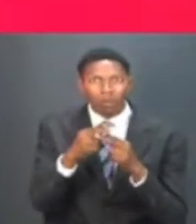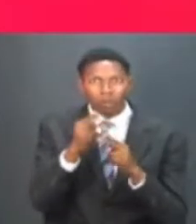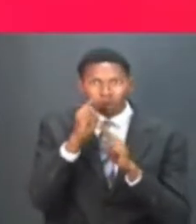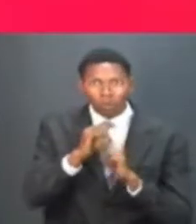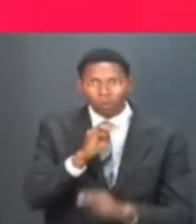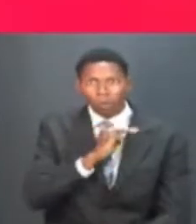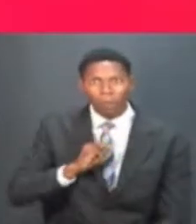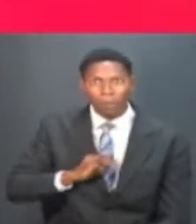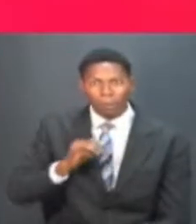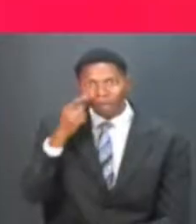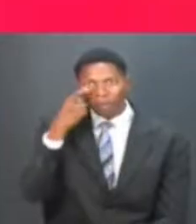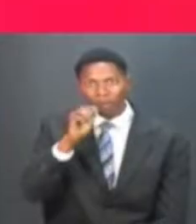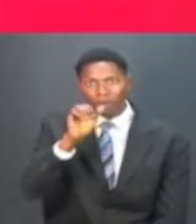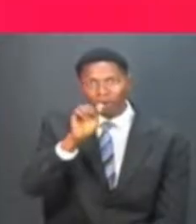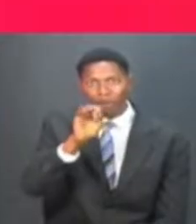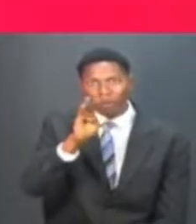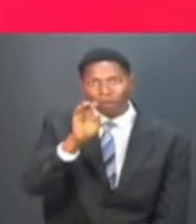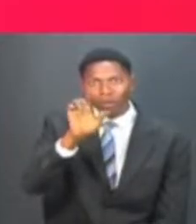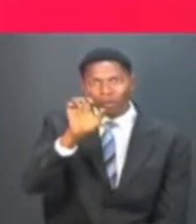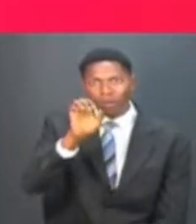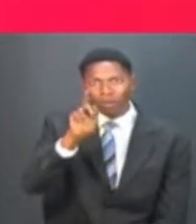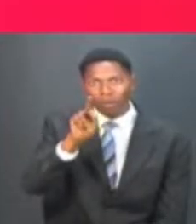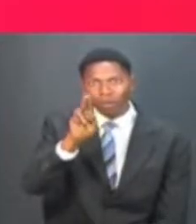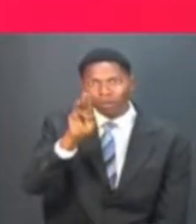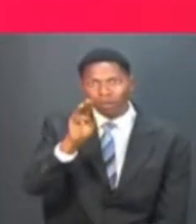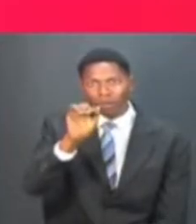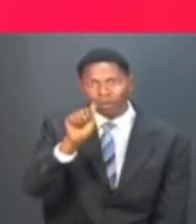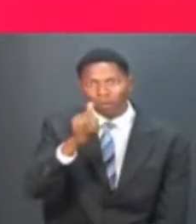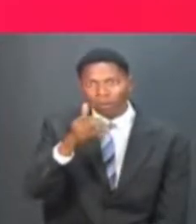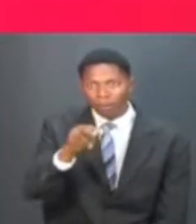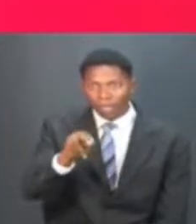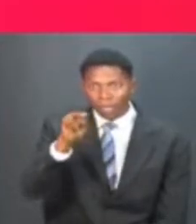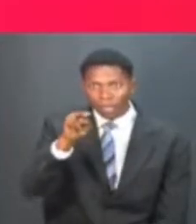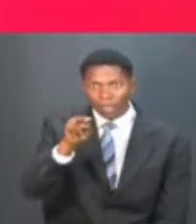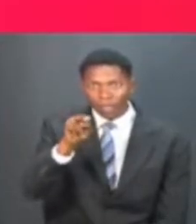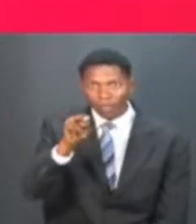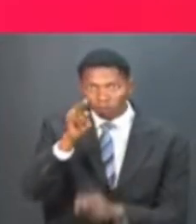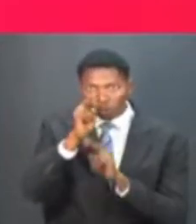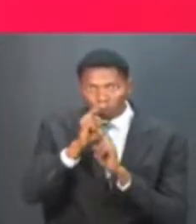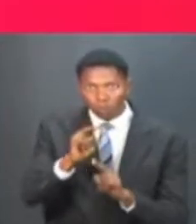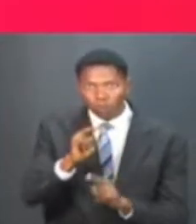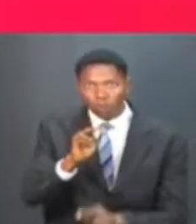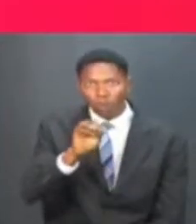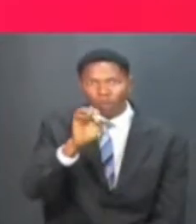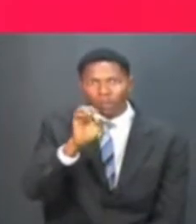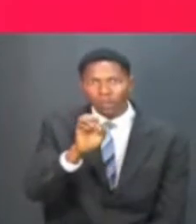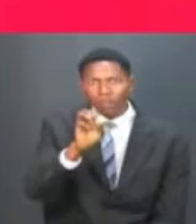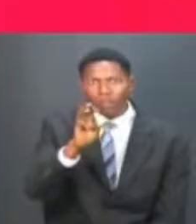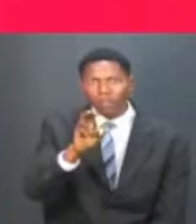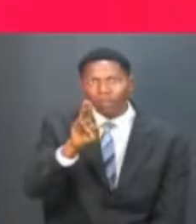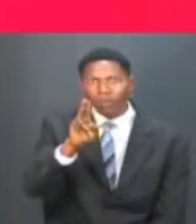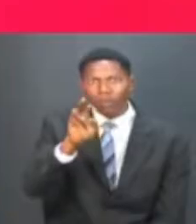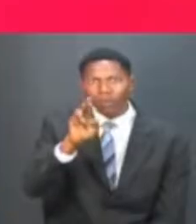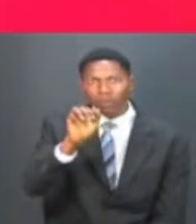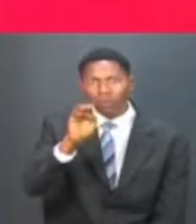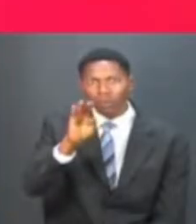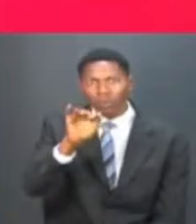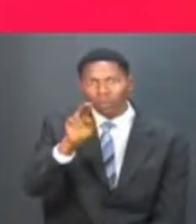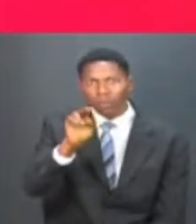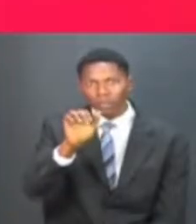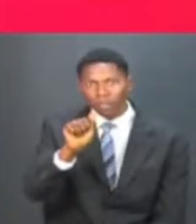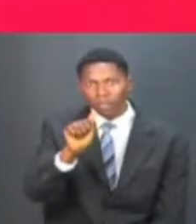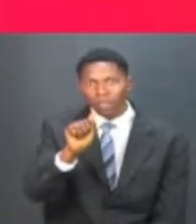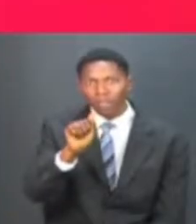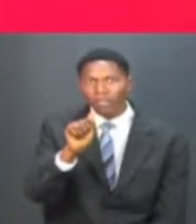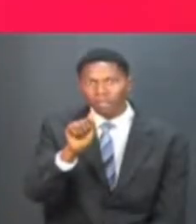Ablekumanov, Honorable Erua Bina Obin, and the other,